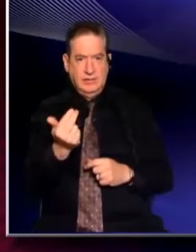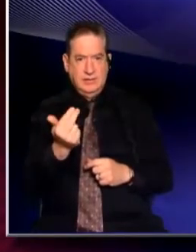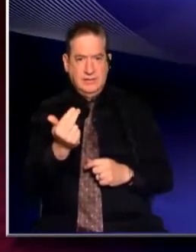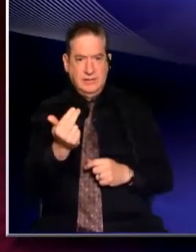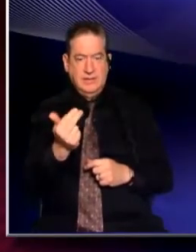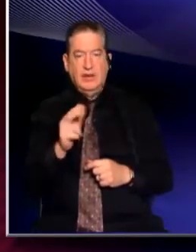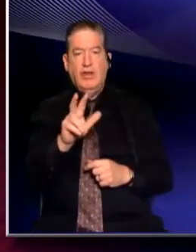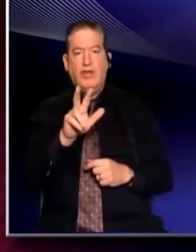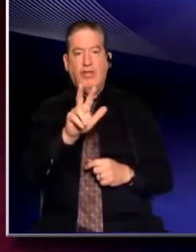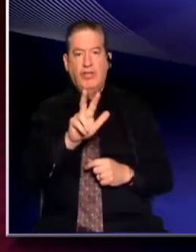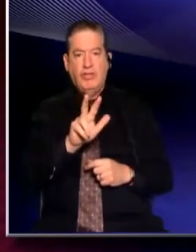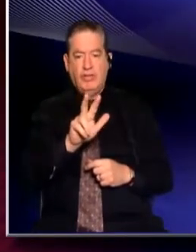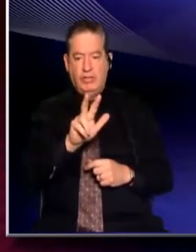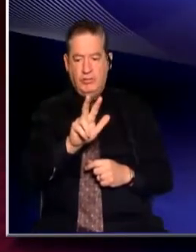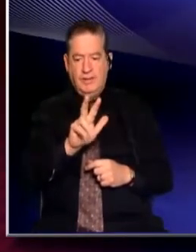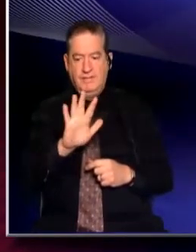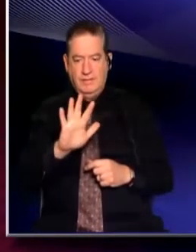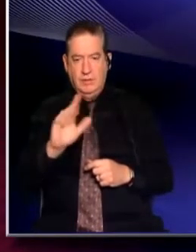13351.